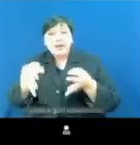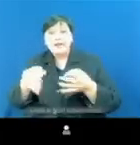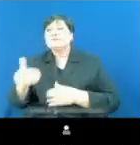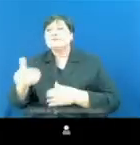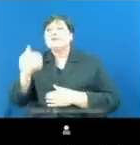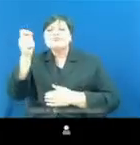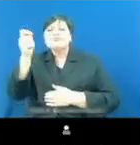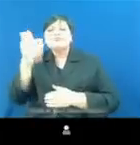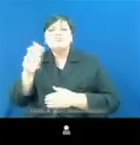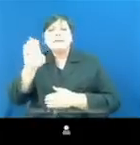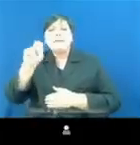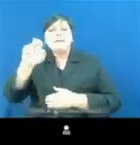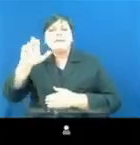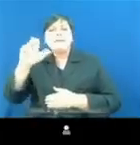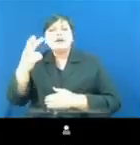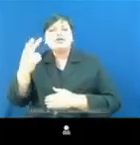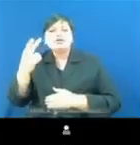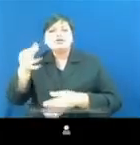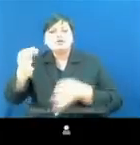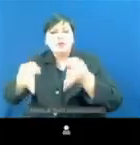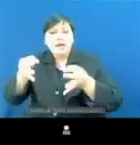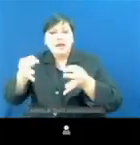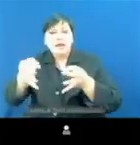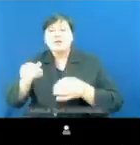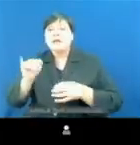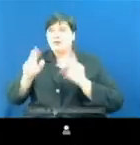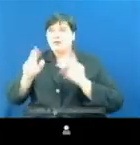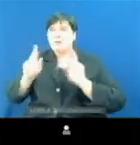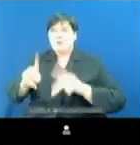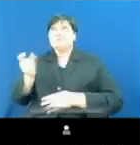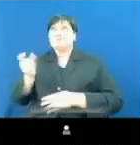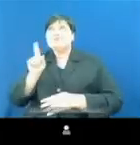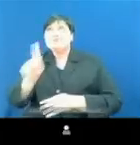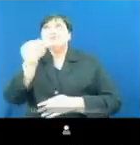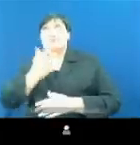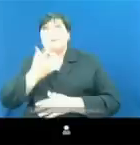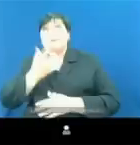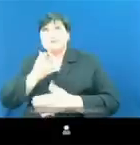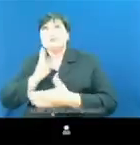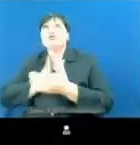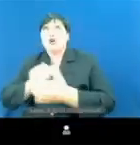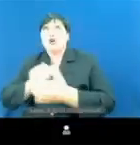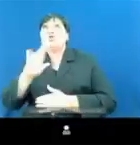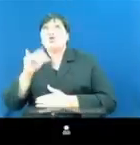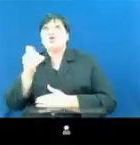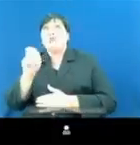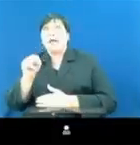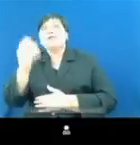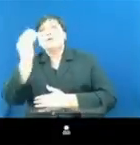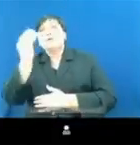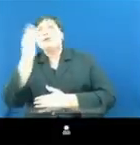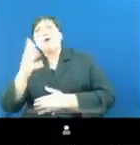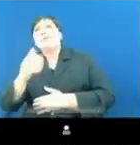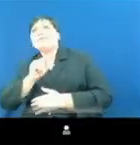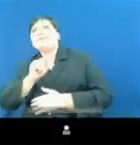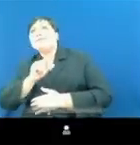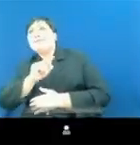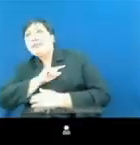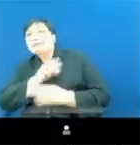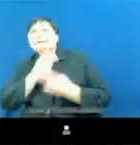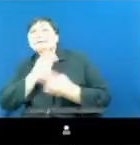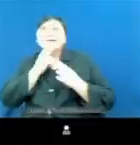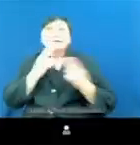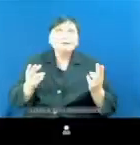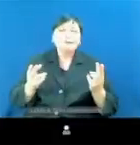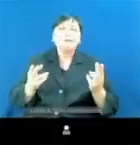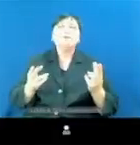when a person is arraigned, they enter a plea. When they plead guilty, they change that plea. So in your state, it might be